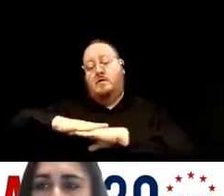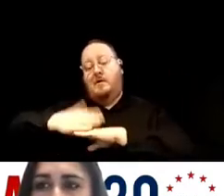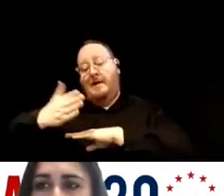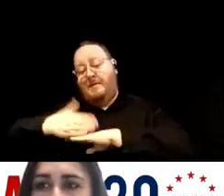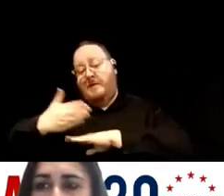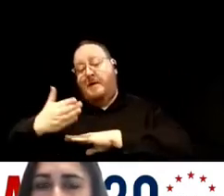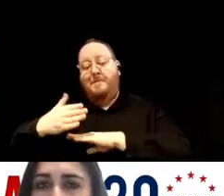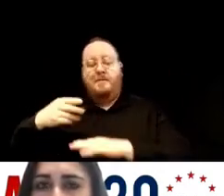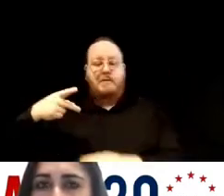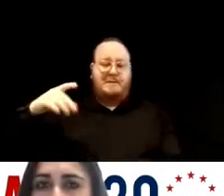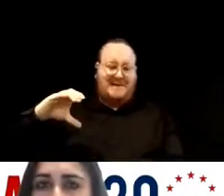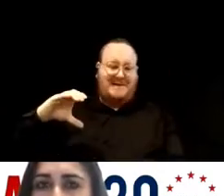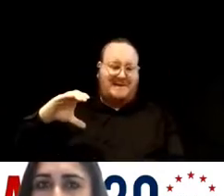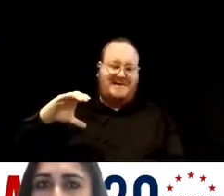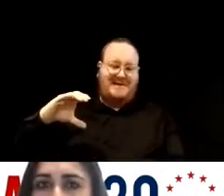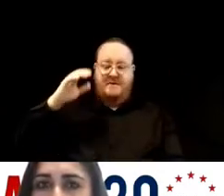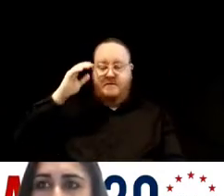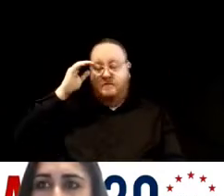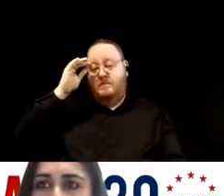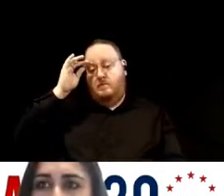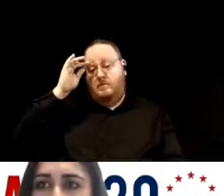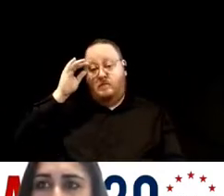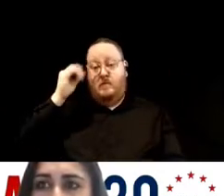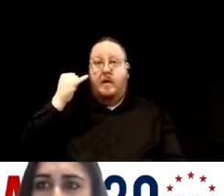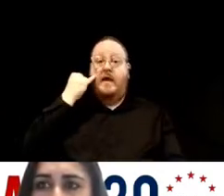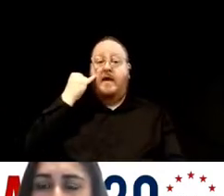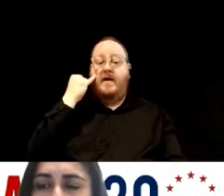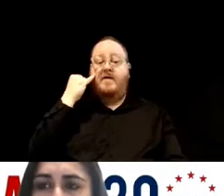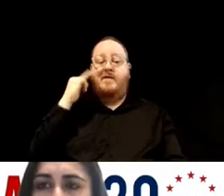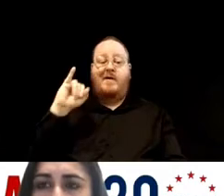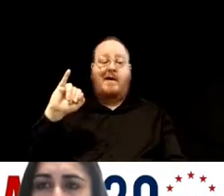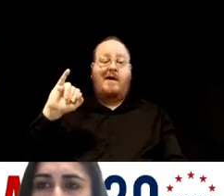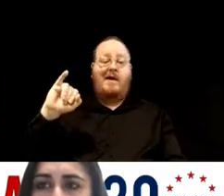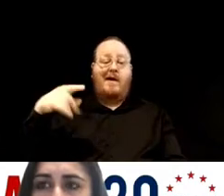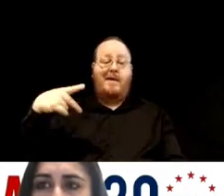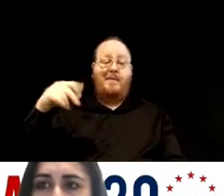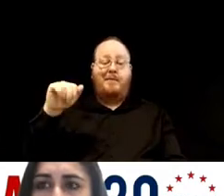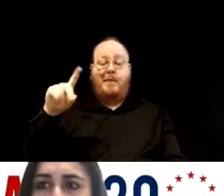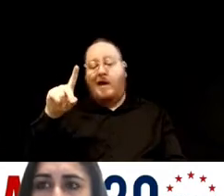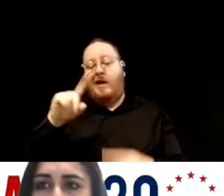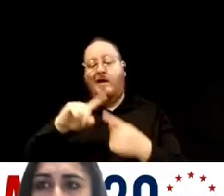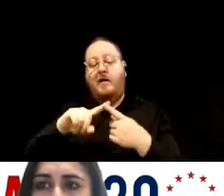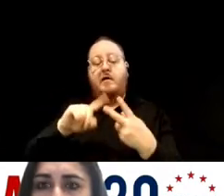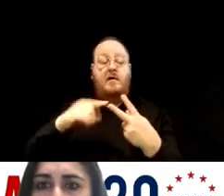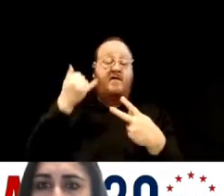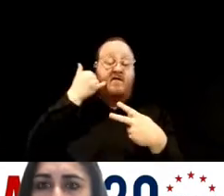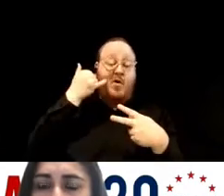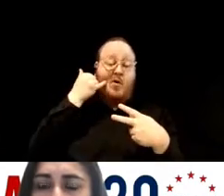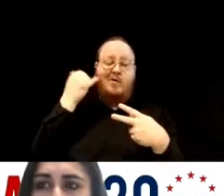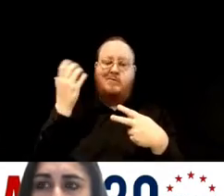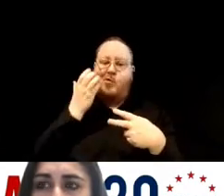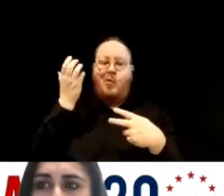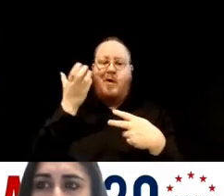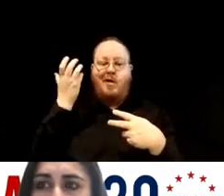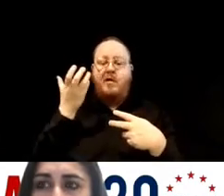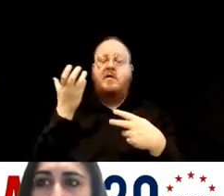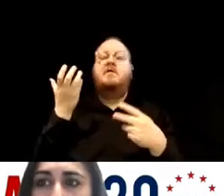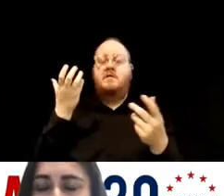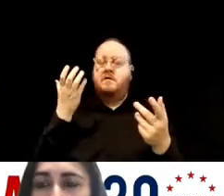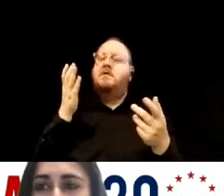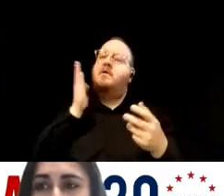computer. If you're connecting using something like an iPad, your phone, or a different mobile device, you're going to see something